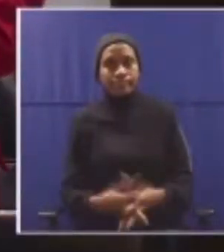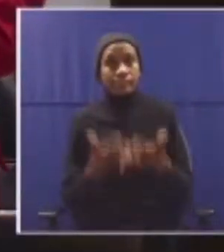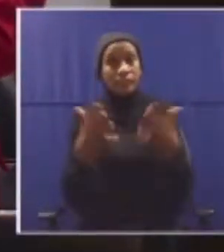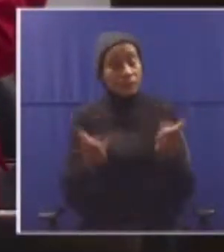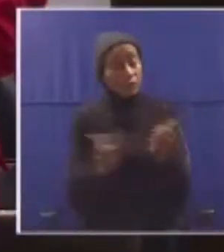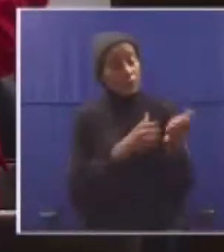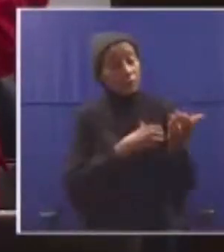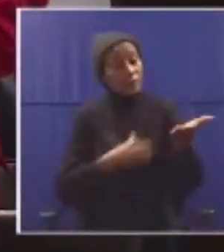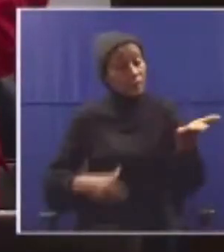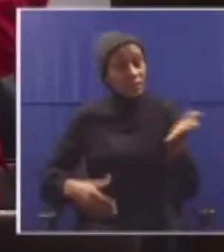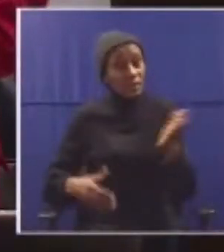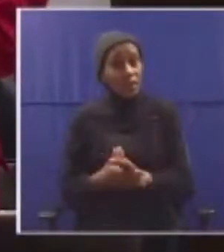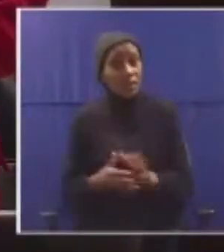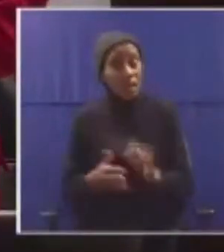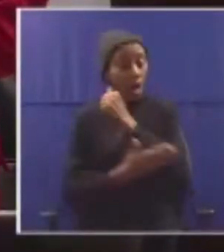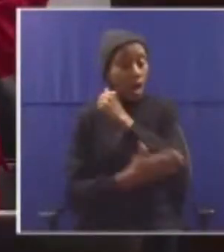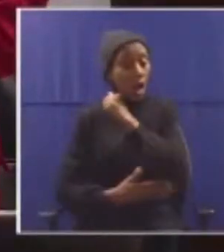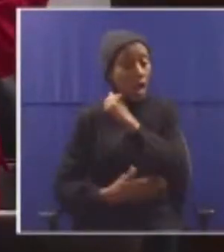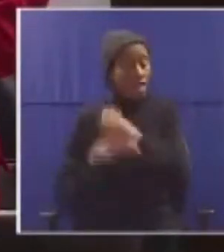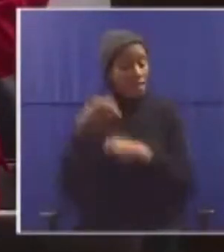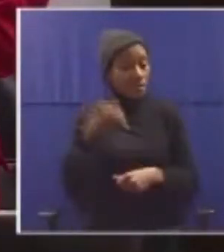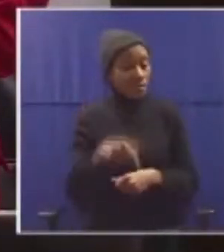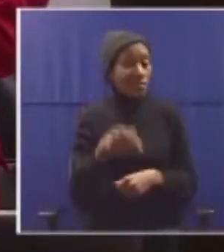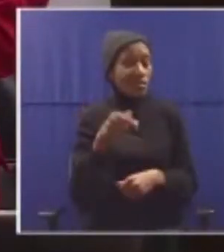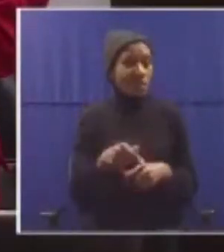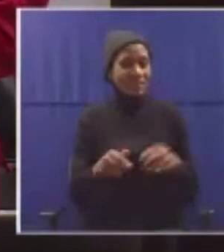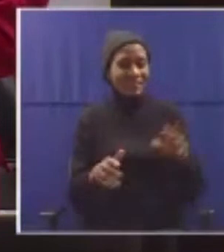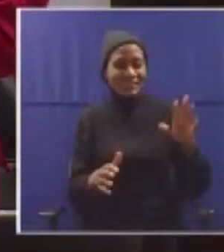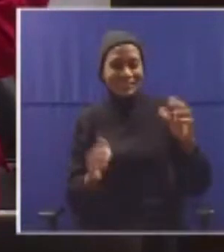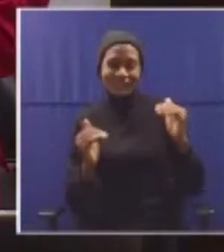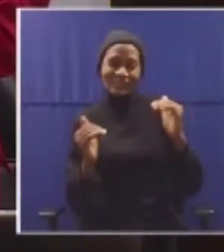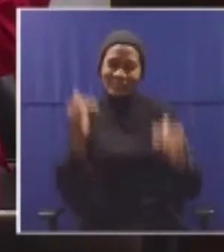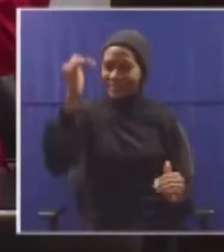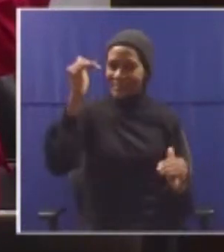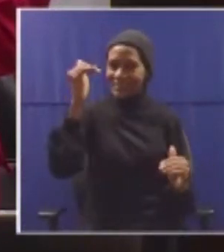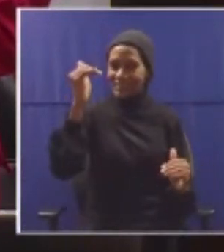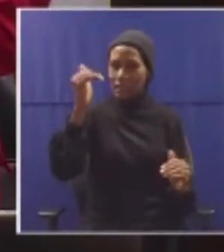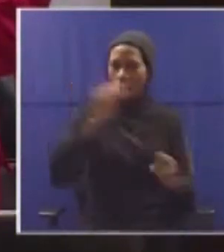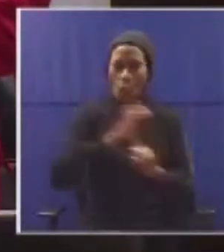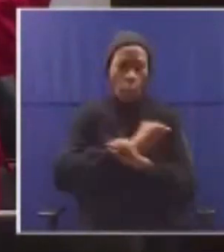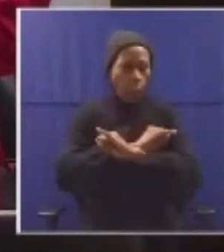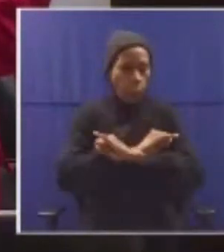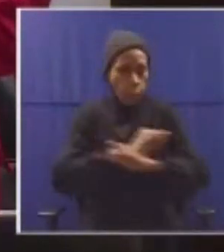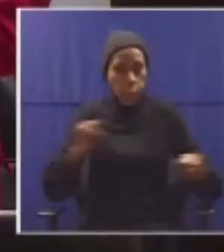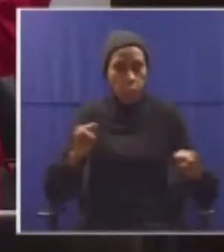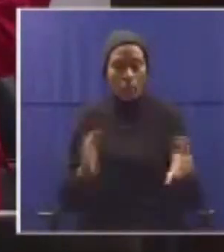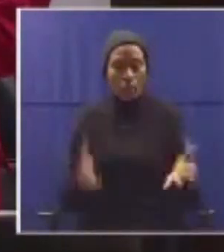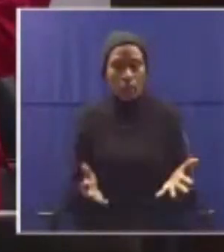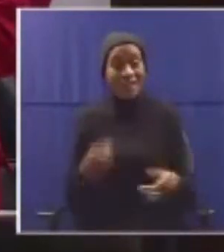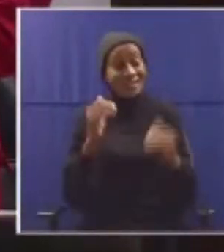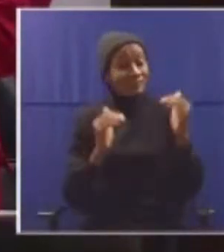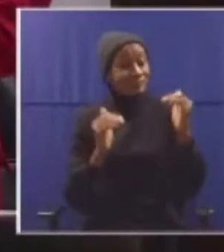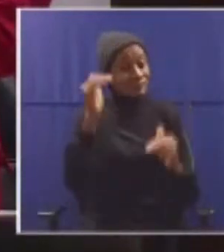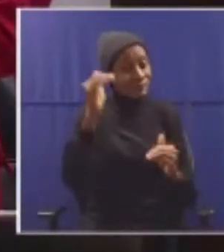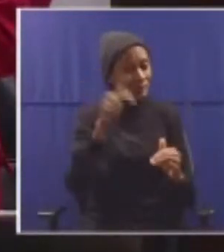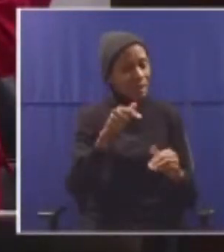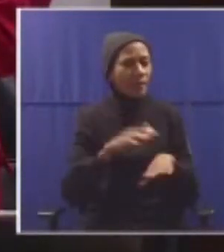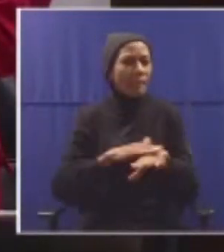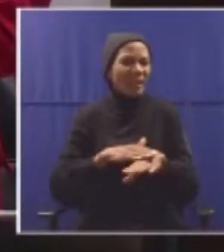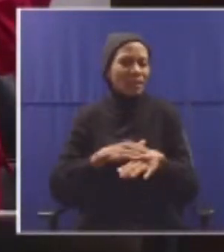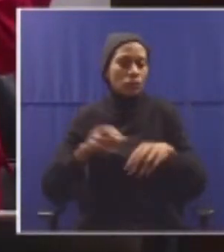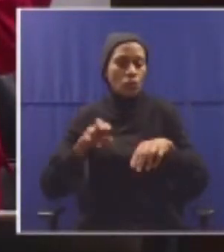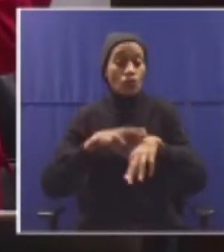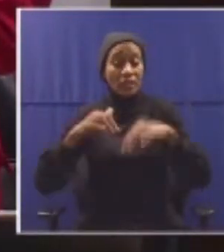Deputy President, this country is the most unequal in the world, and that inequality is largely based on